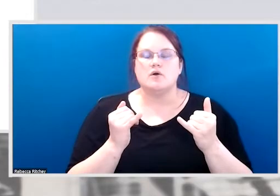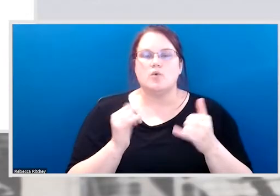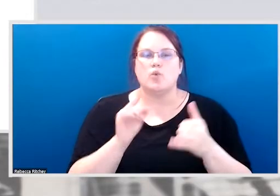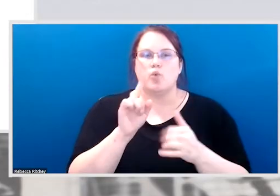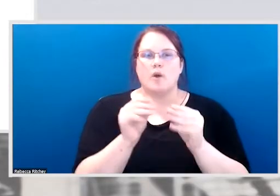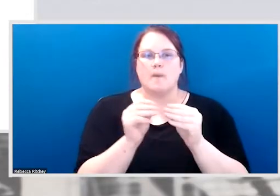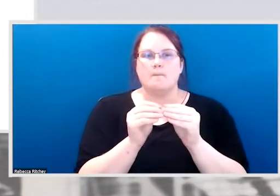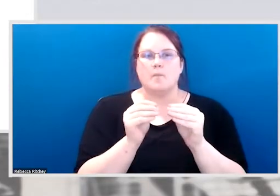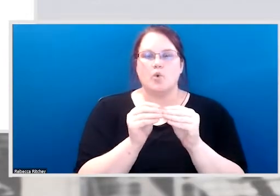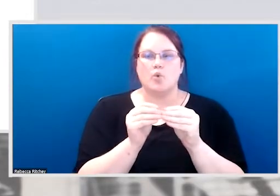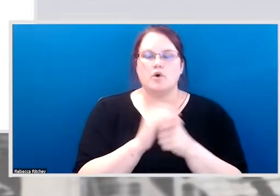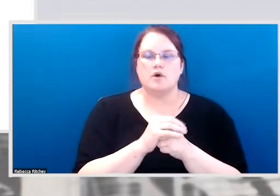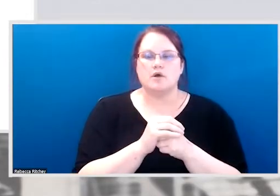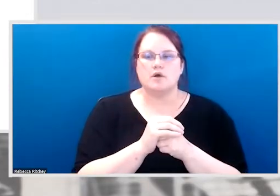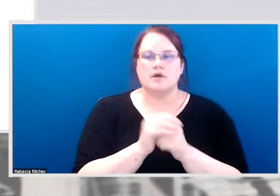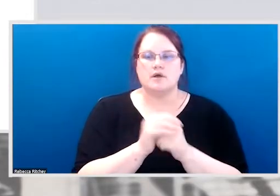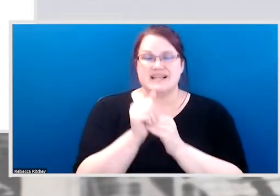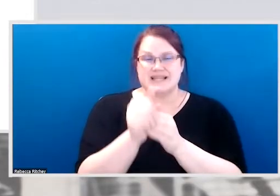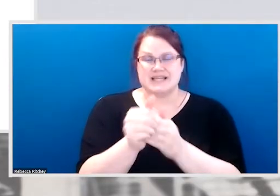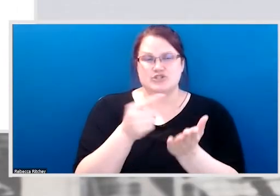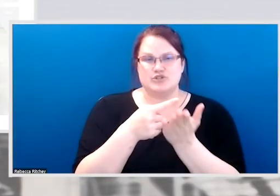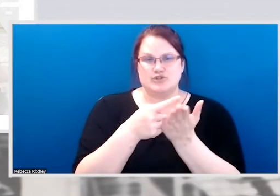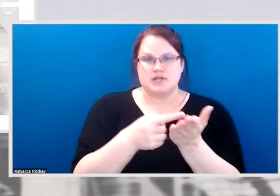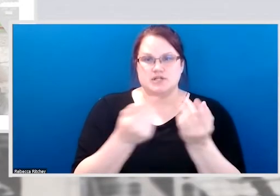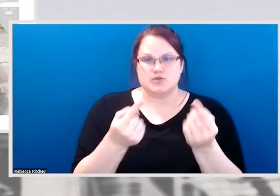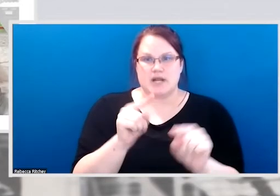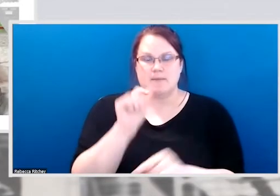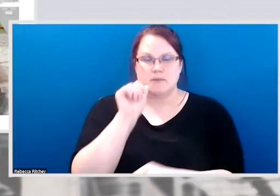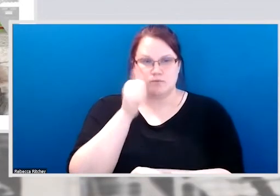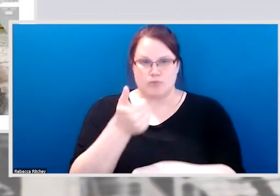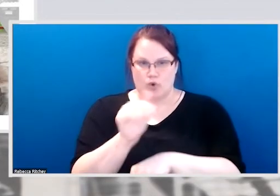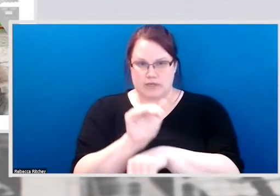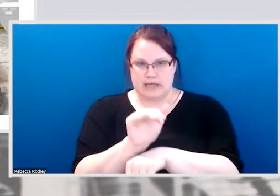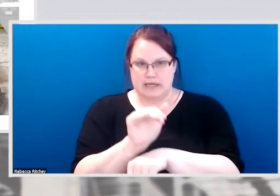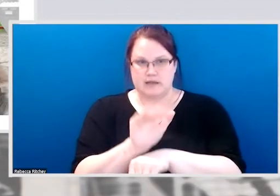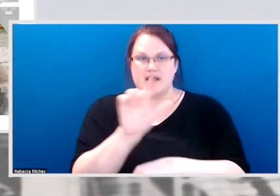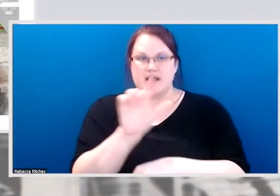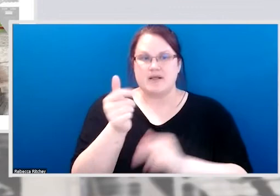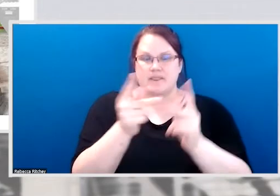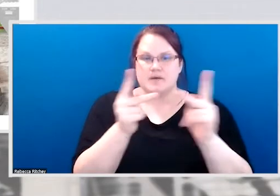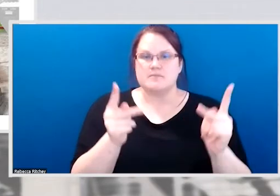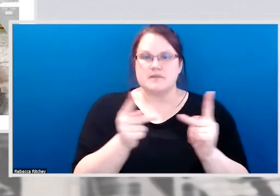more, and this leads into the discussion that will occur tomorrow night, is that another place